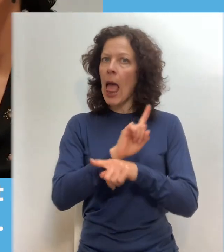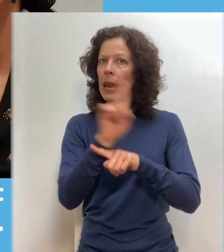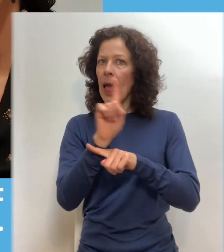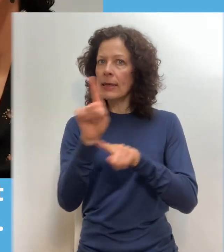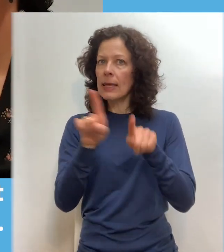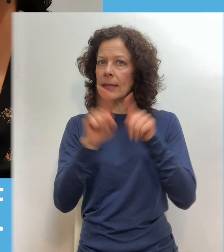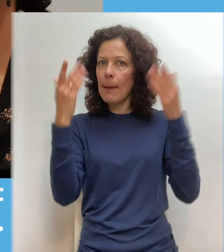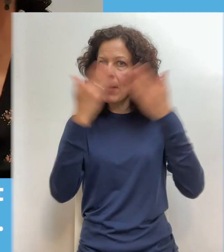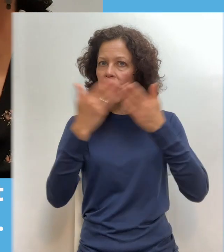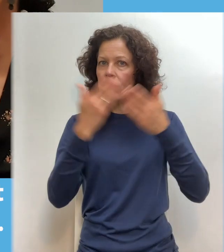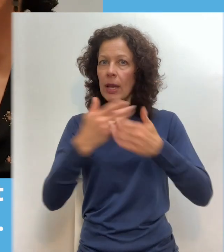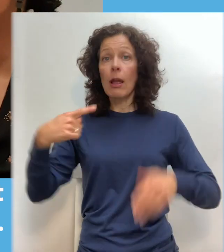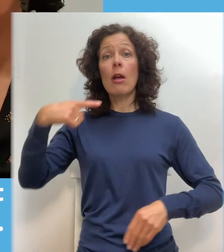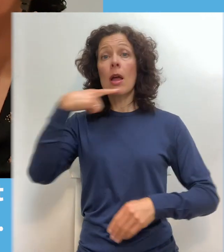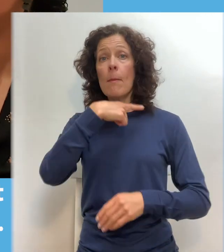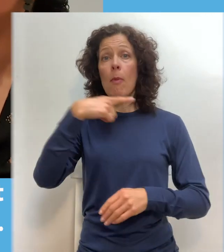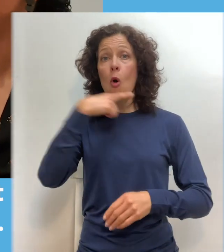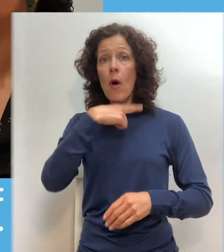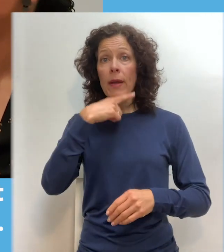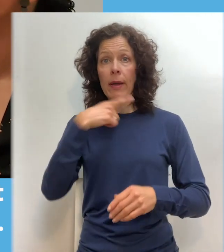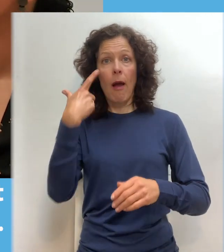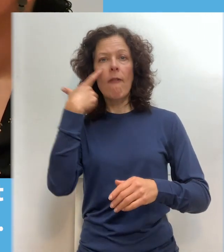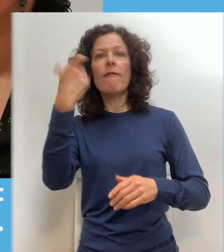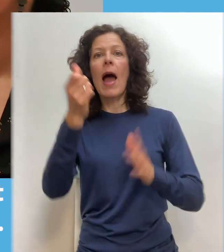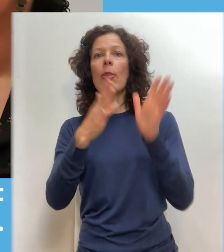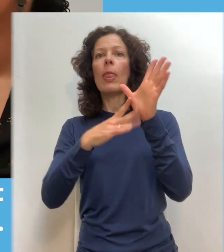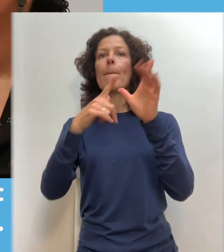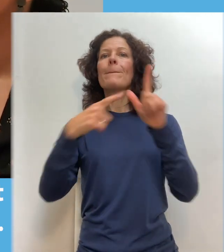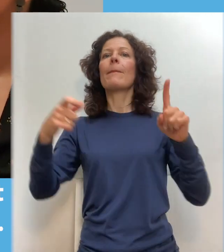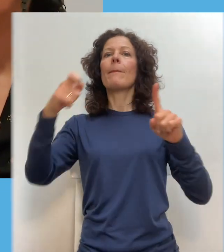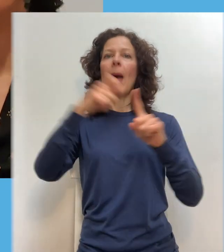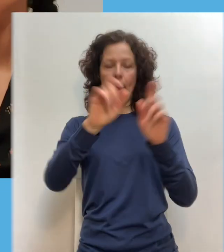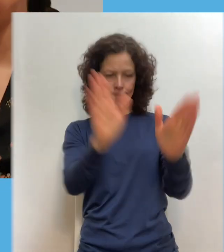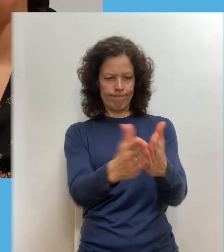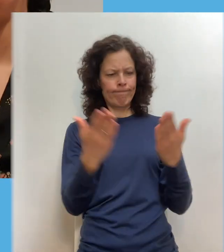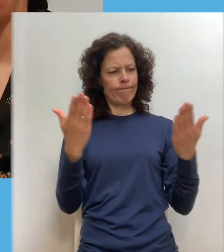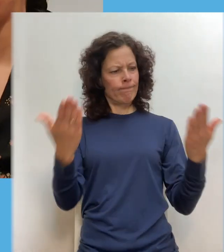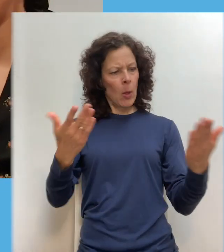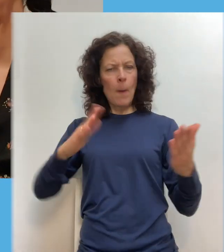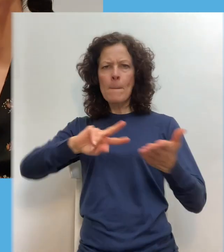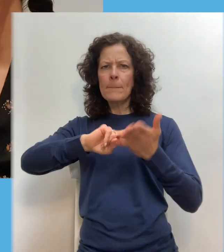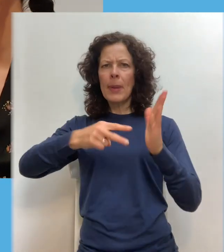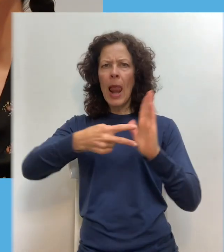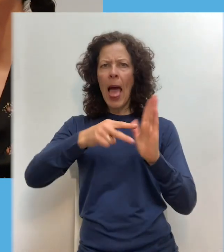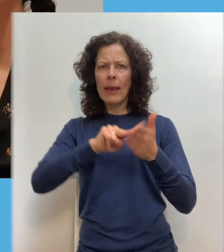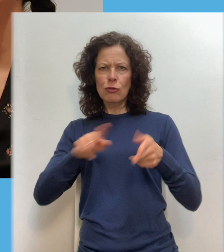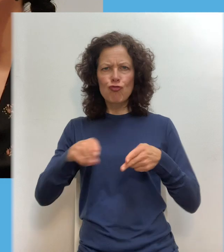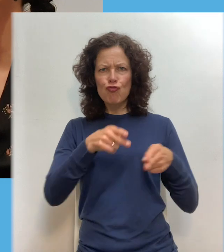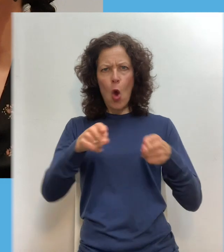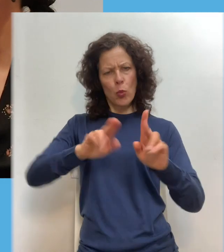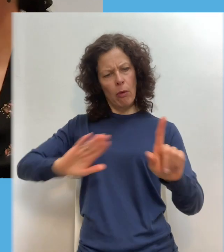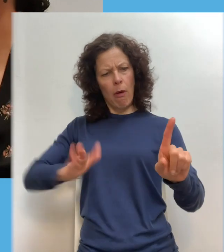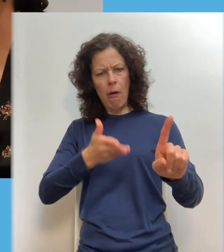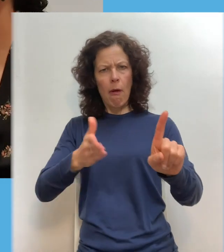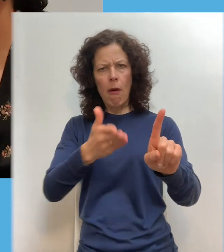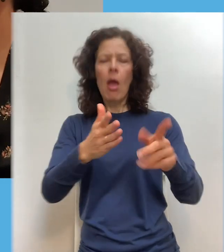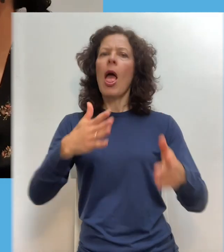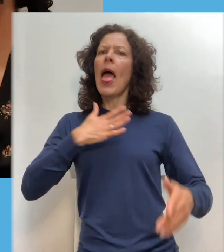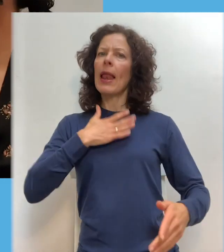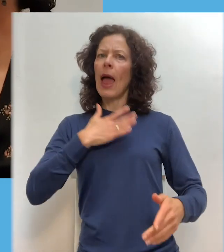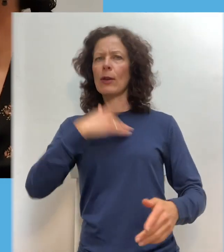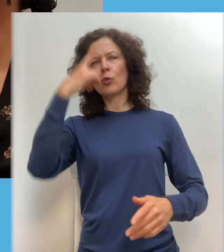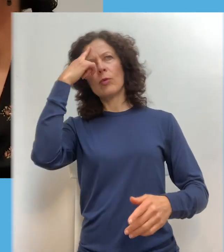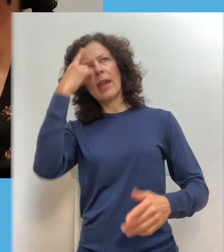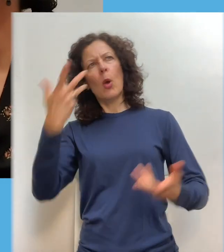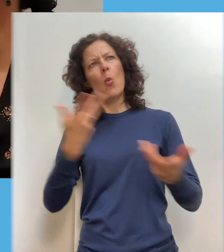Later that evening, Sonny got out the road map to plan the journey. He liked being able to picture where they were going. Besides,